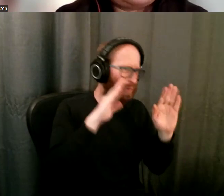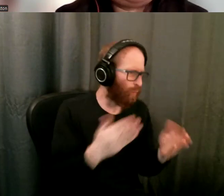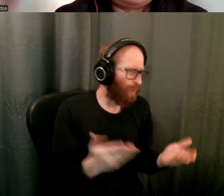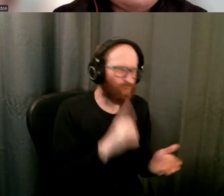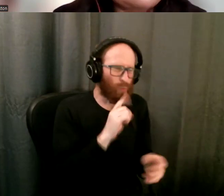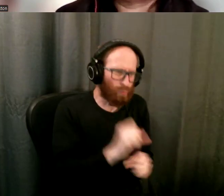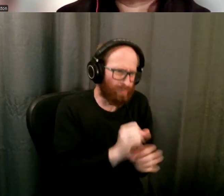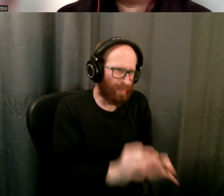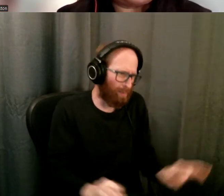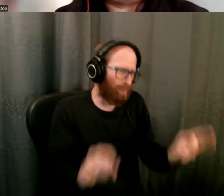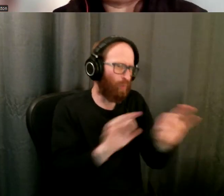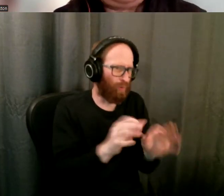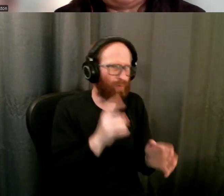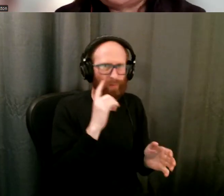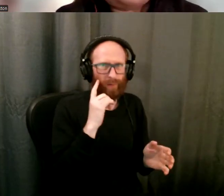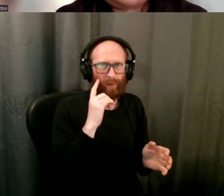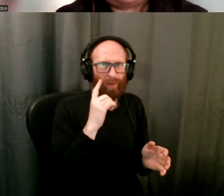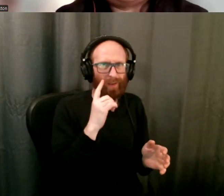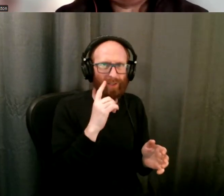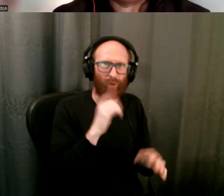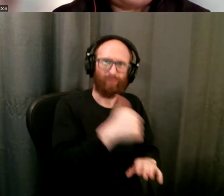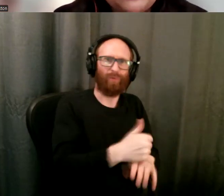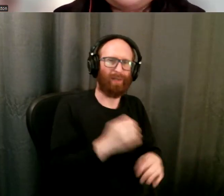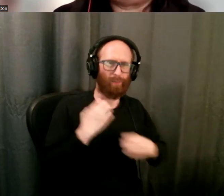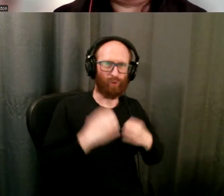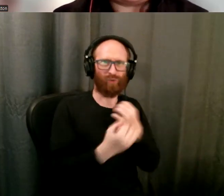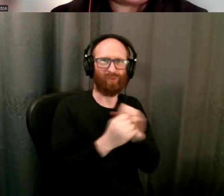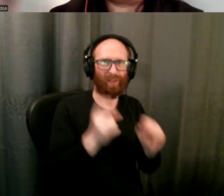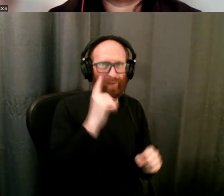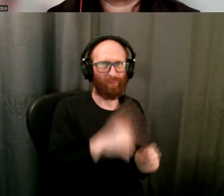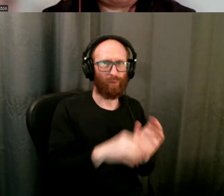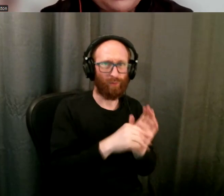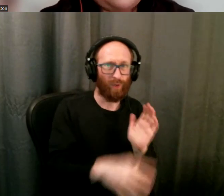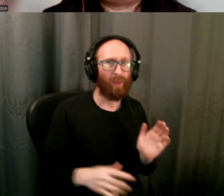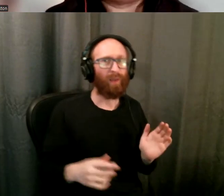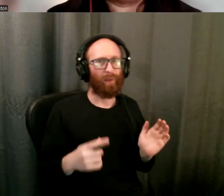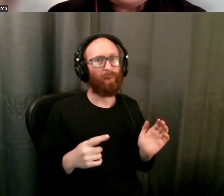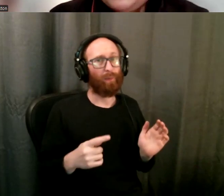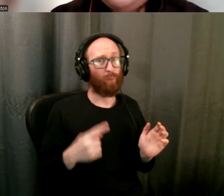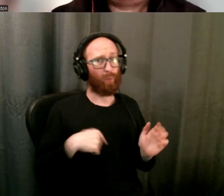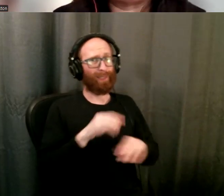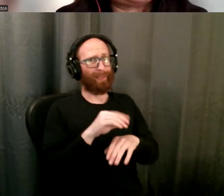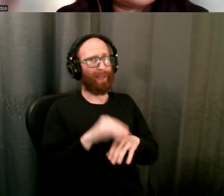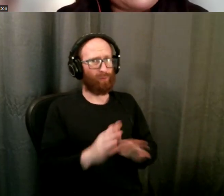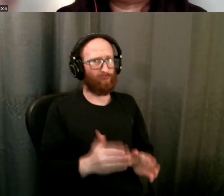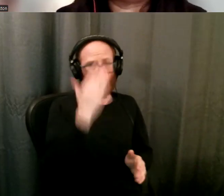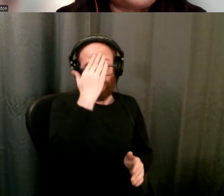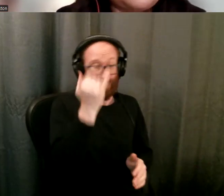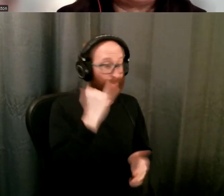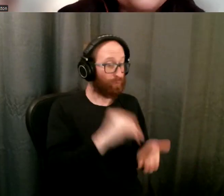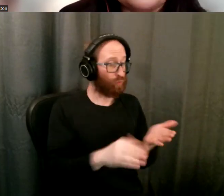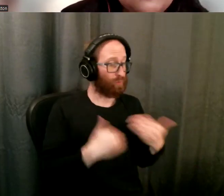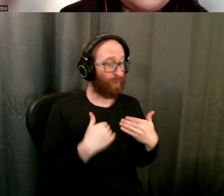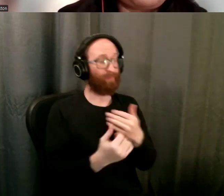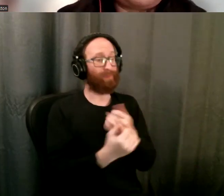emotional safety. As a counselors, we believe all students learn when we're given this safe environment and everyone has access to